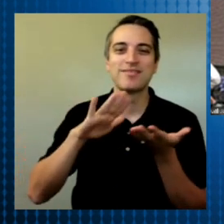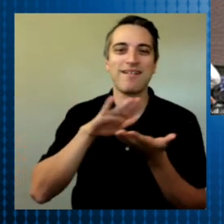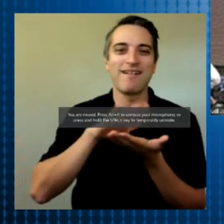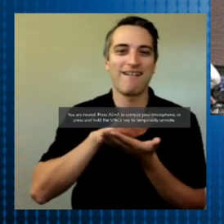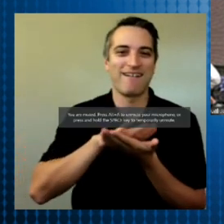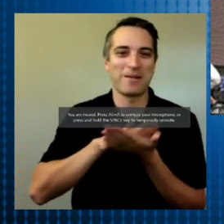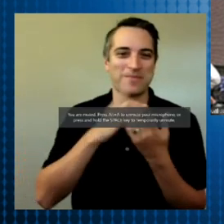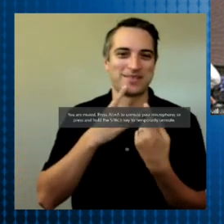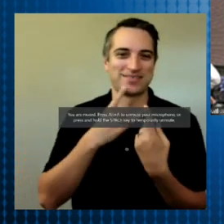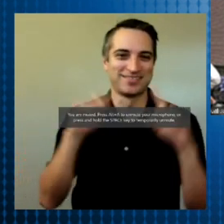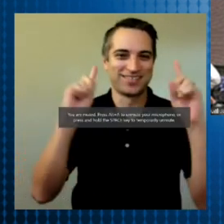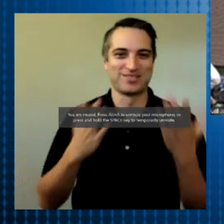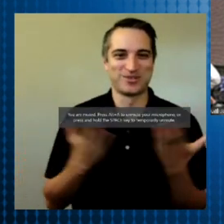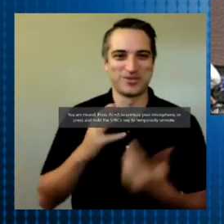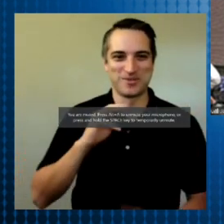College.